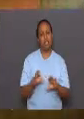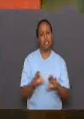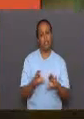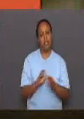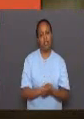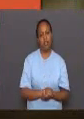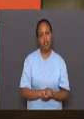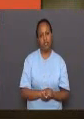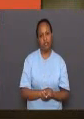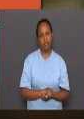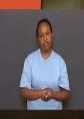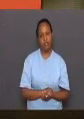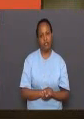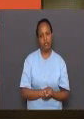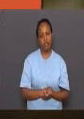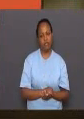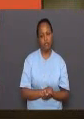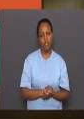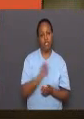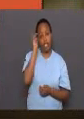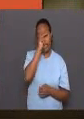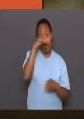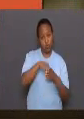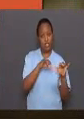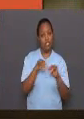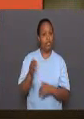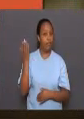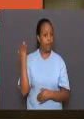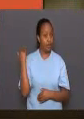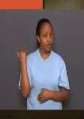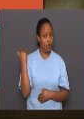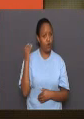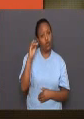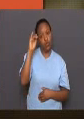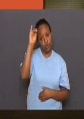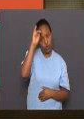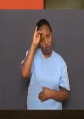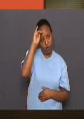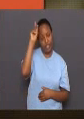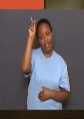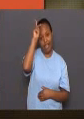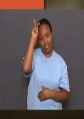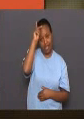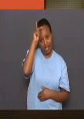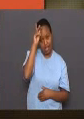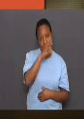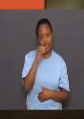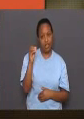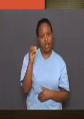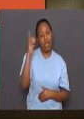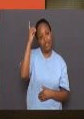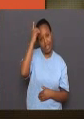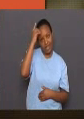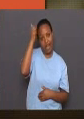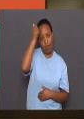power, as was the case in Kenya. When Jomo Kenyatta and Daniel